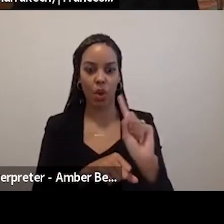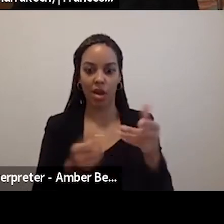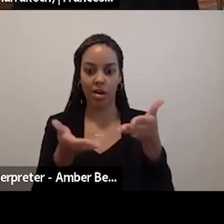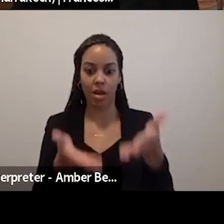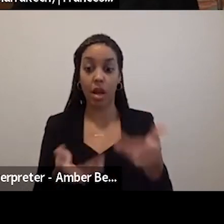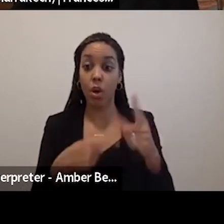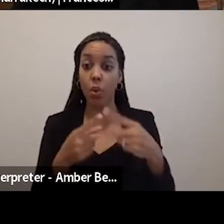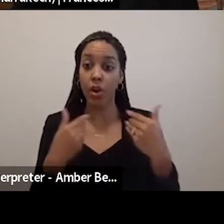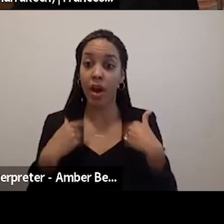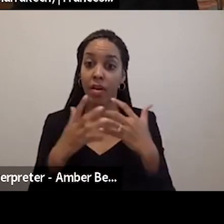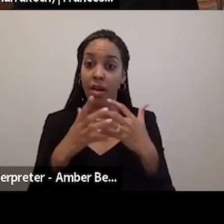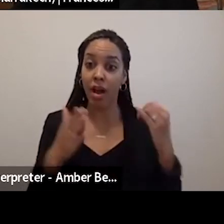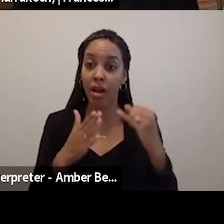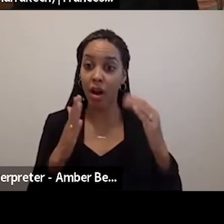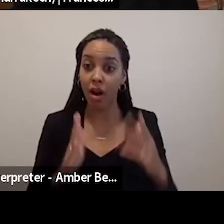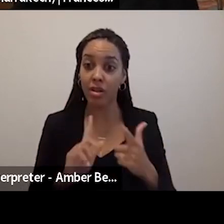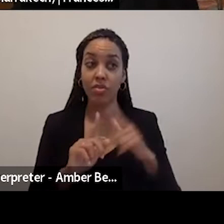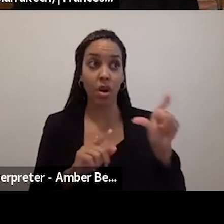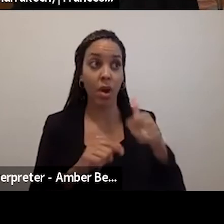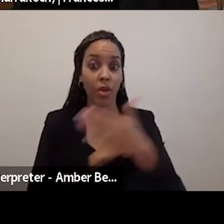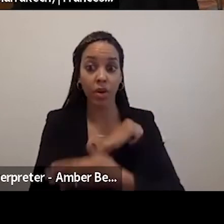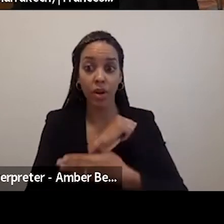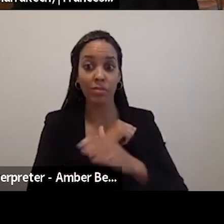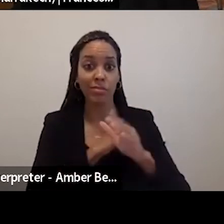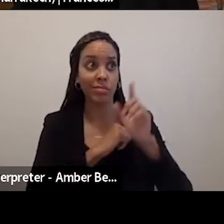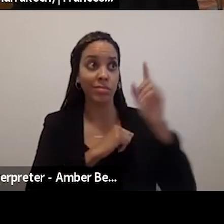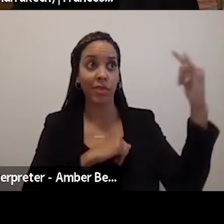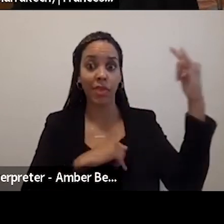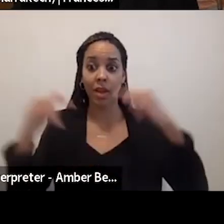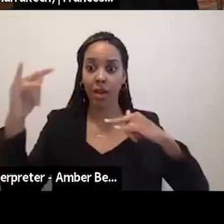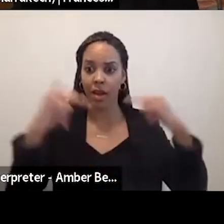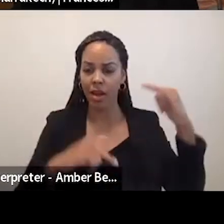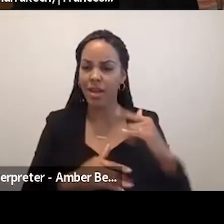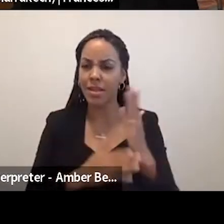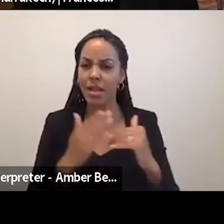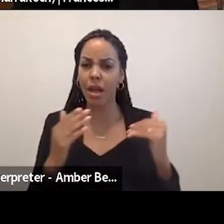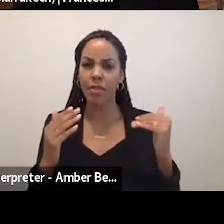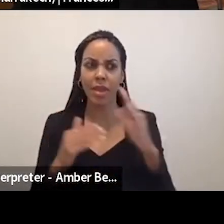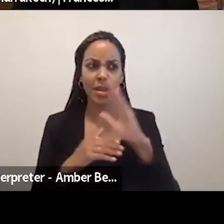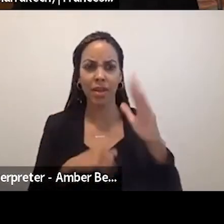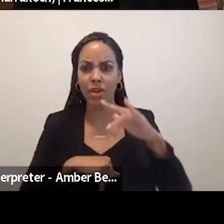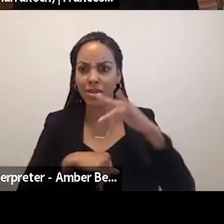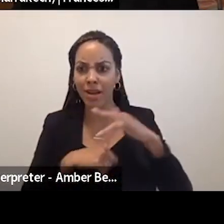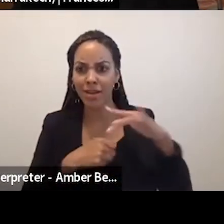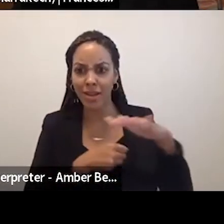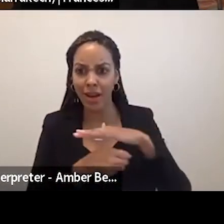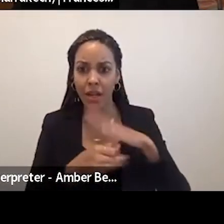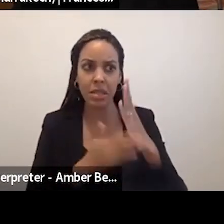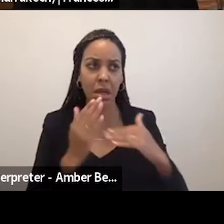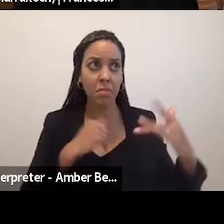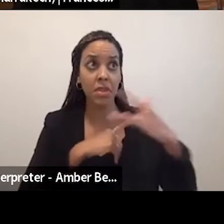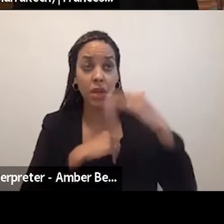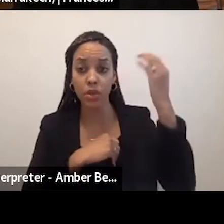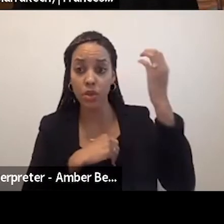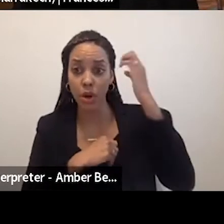artists coming from abroad who don't understand, some of them have never been to the Netherlands, some of them have never been to Europe.